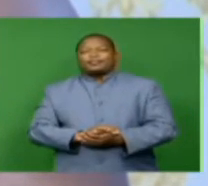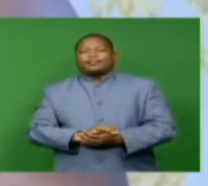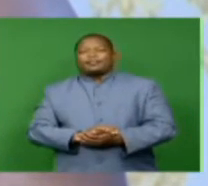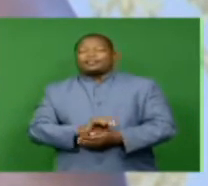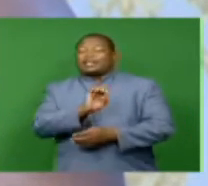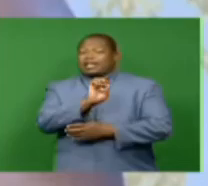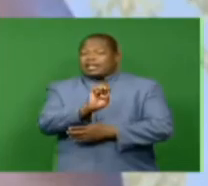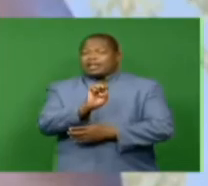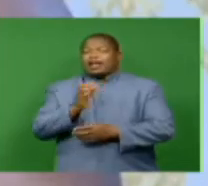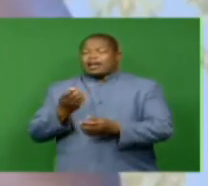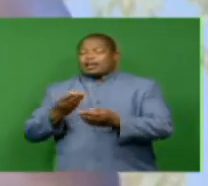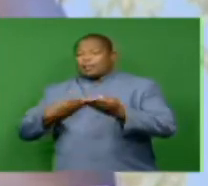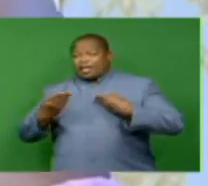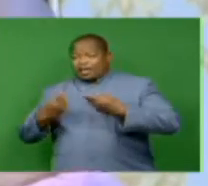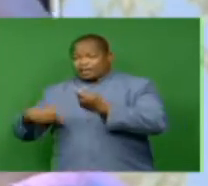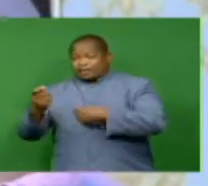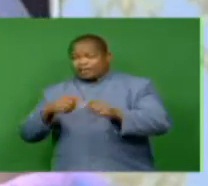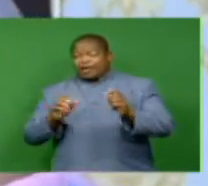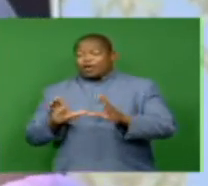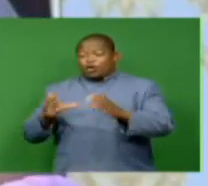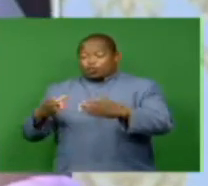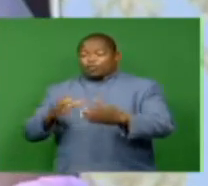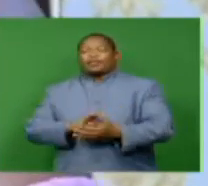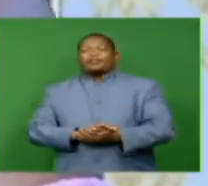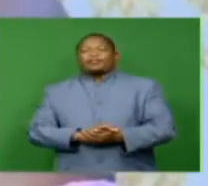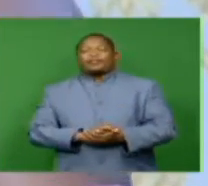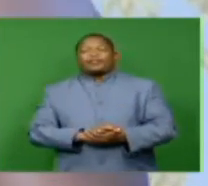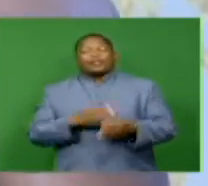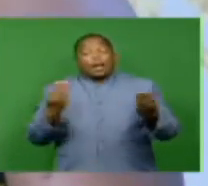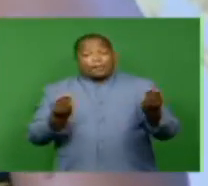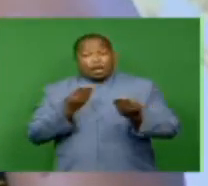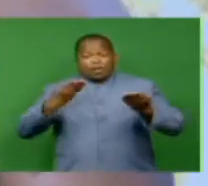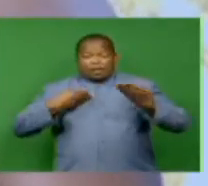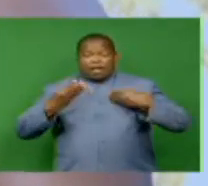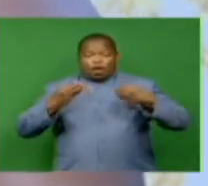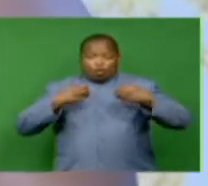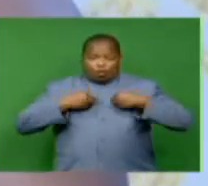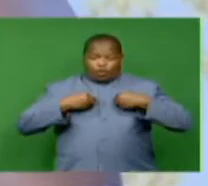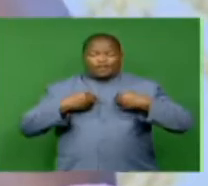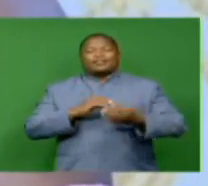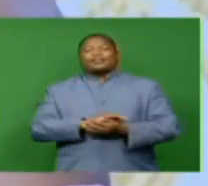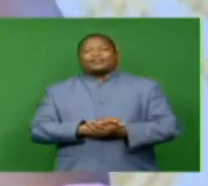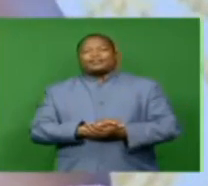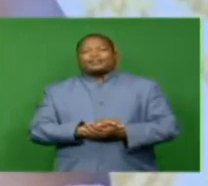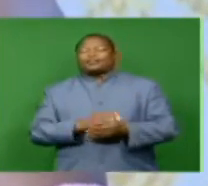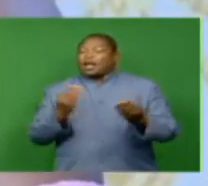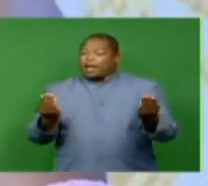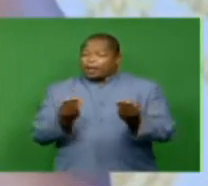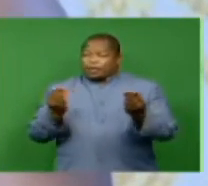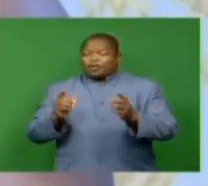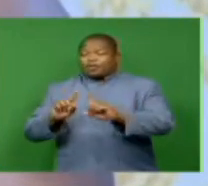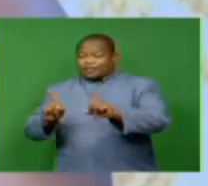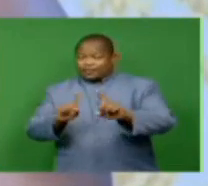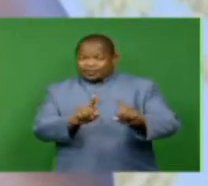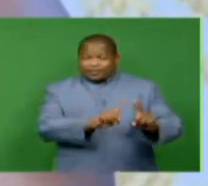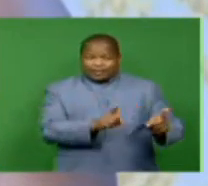captains of industry and members of the private sector, distinguished guests, ladies